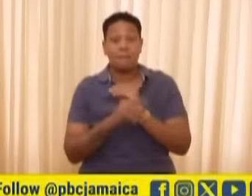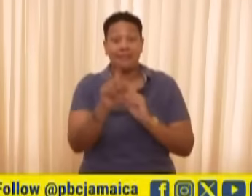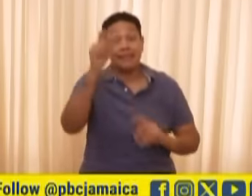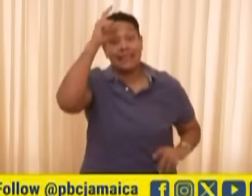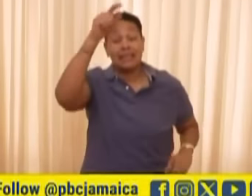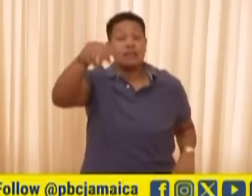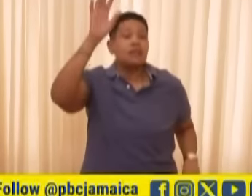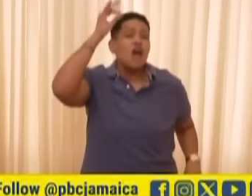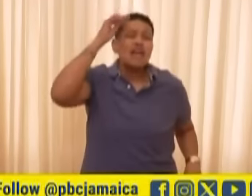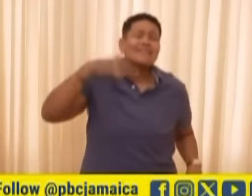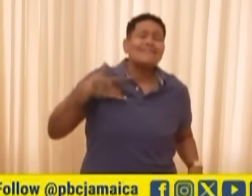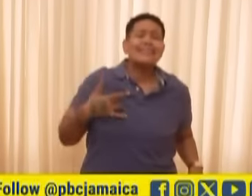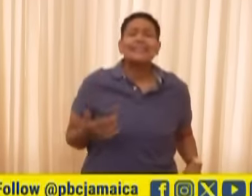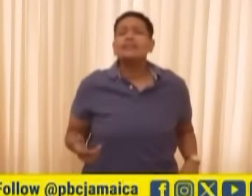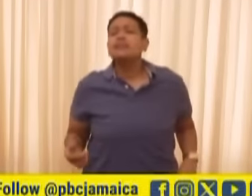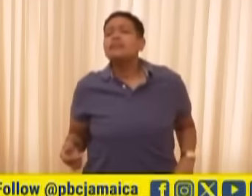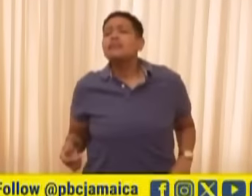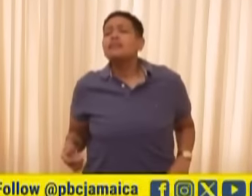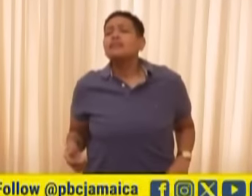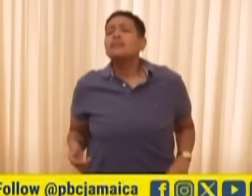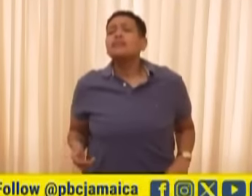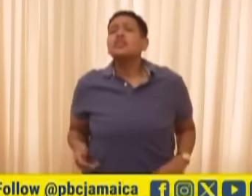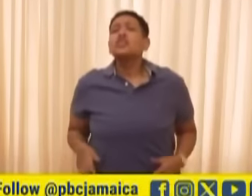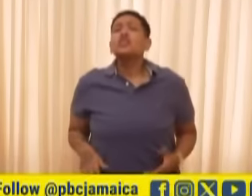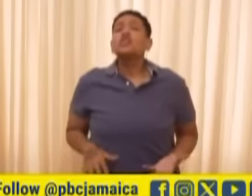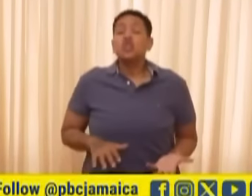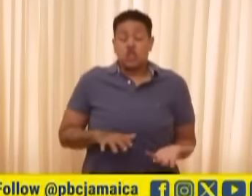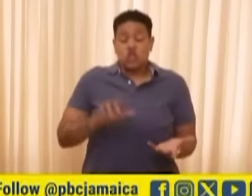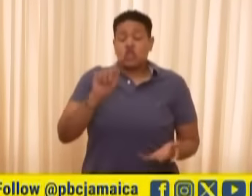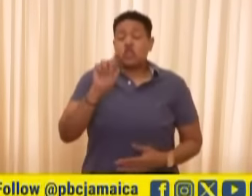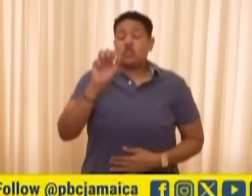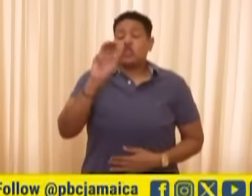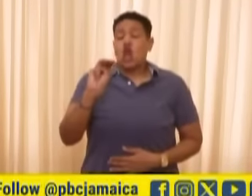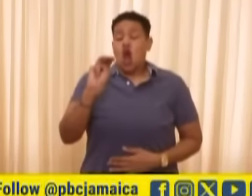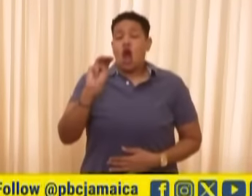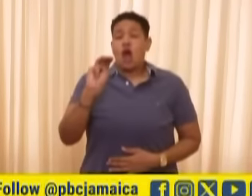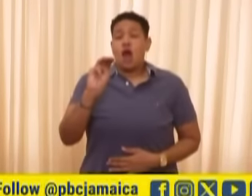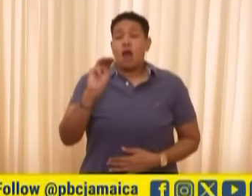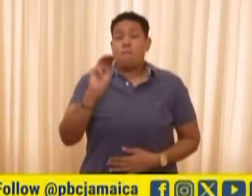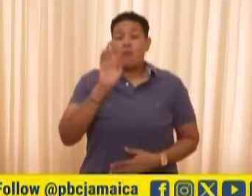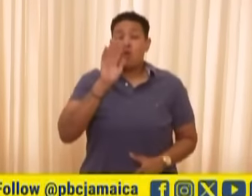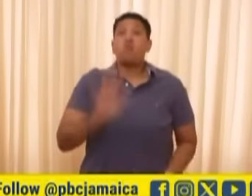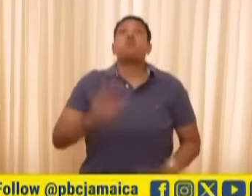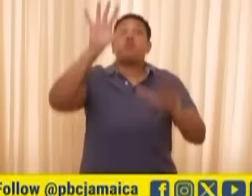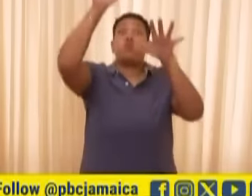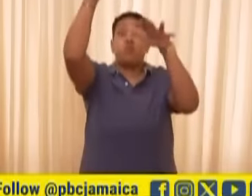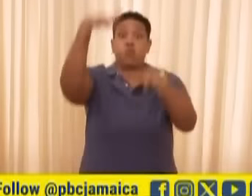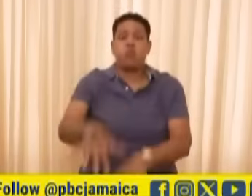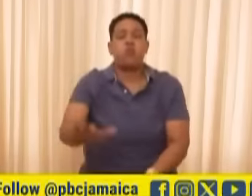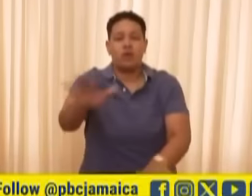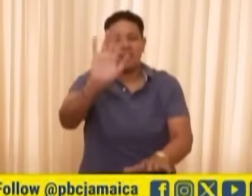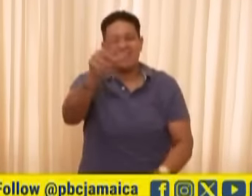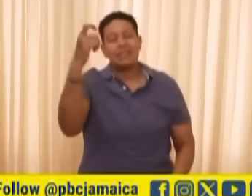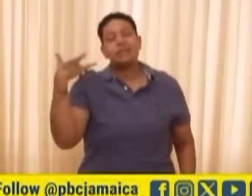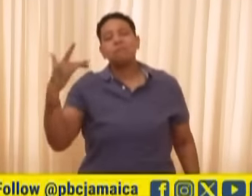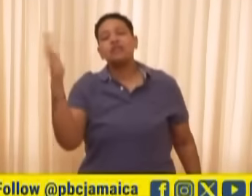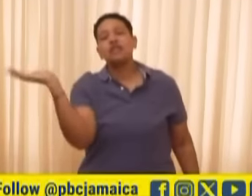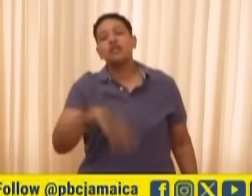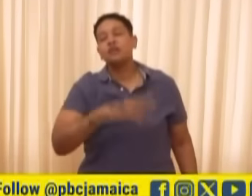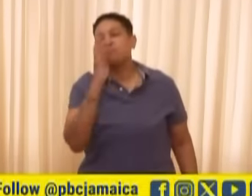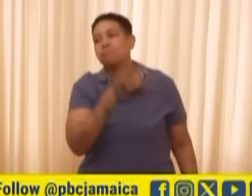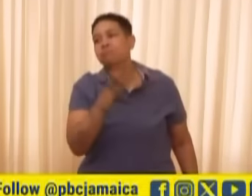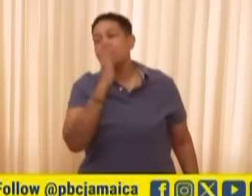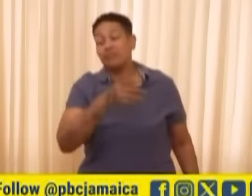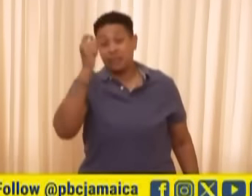the concern of storm surge. This is something that is often overlooked, but we will recall